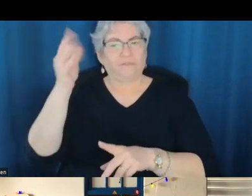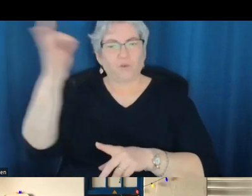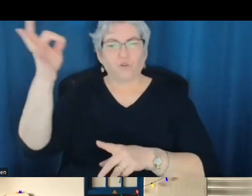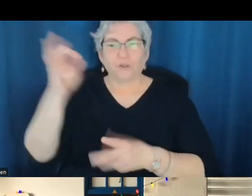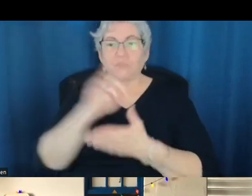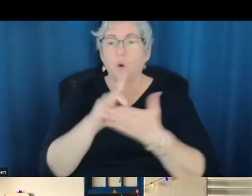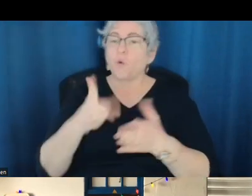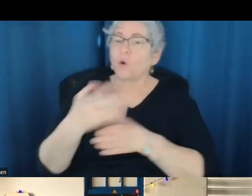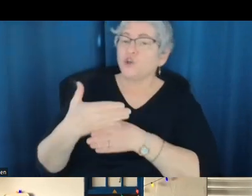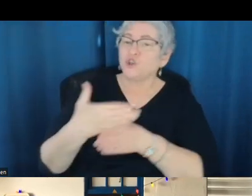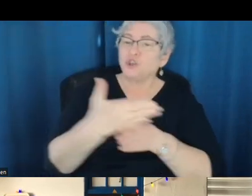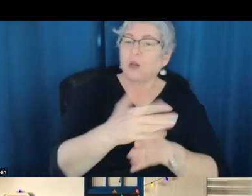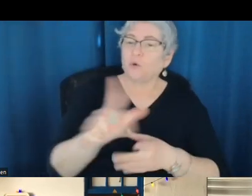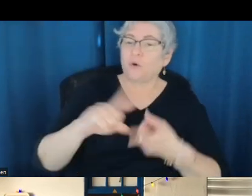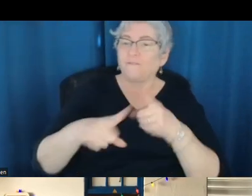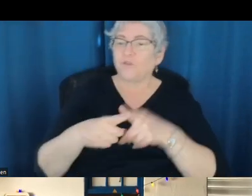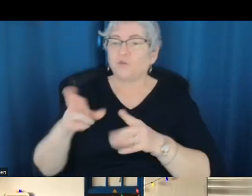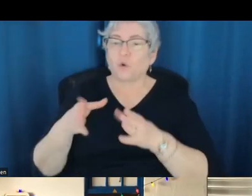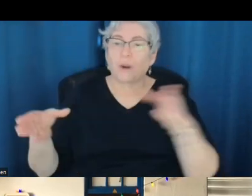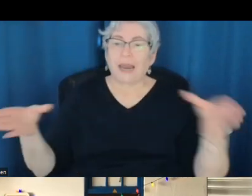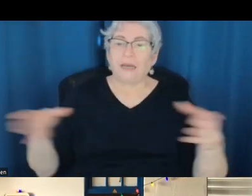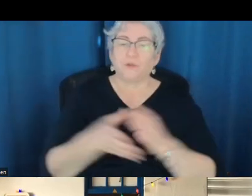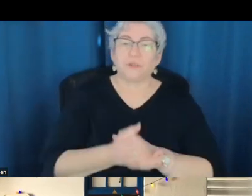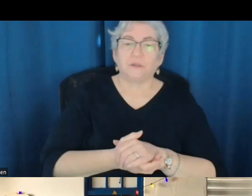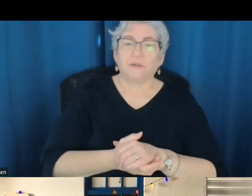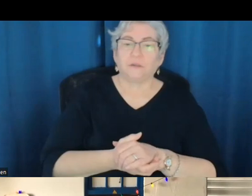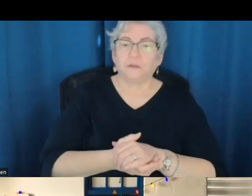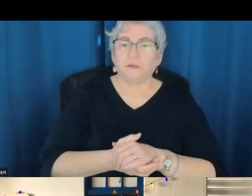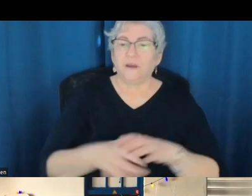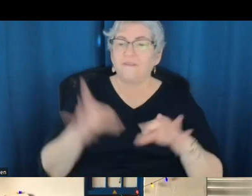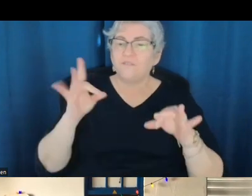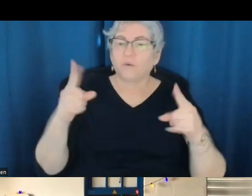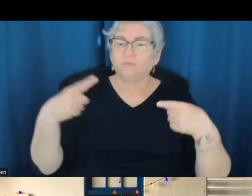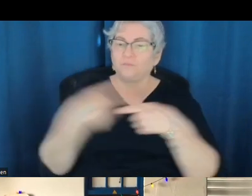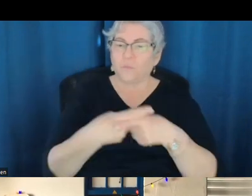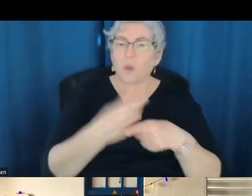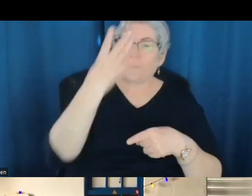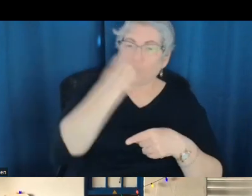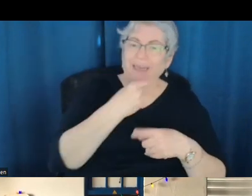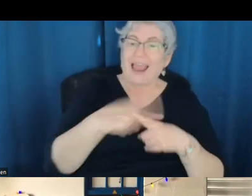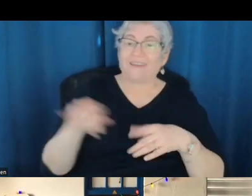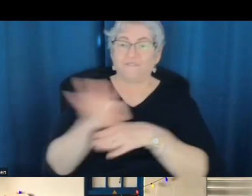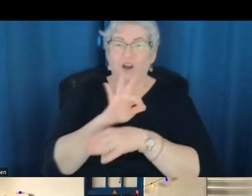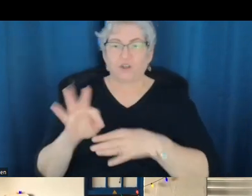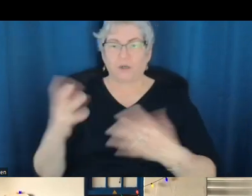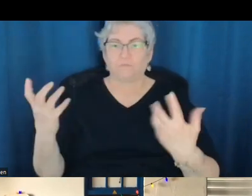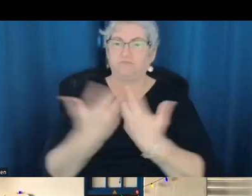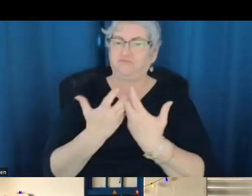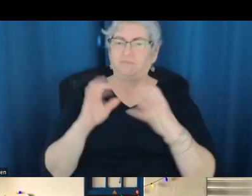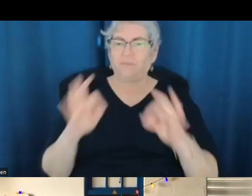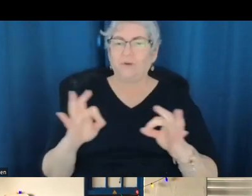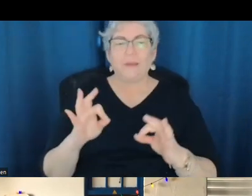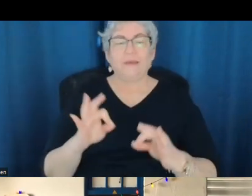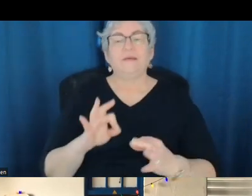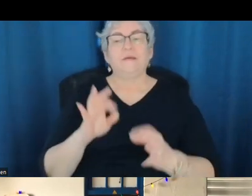sharing information with friends and neighbors. Find the intersection where beauty and function meet by researching what's right for